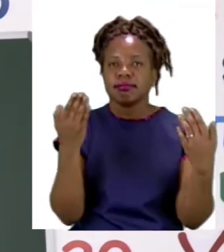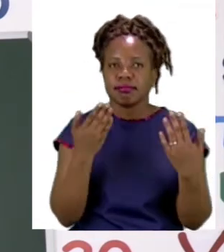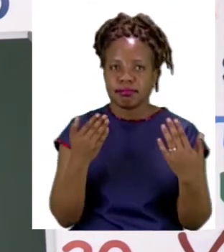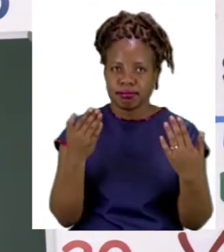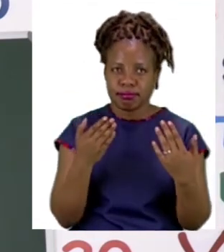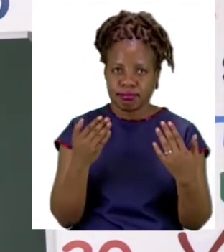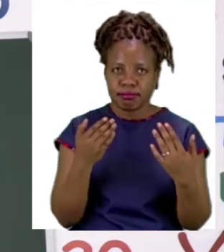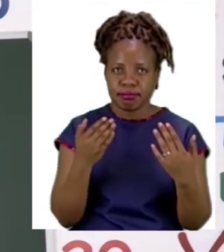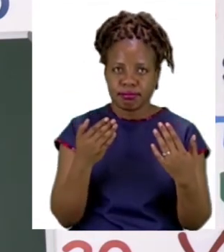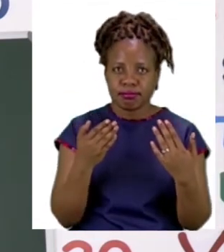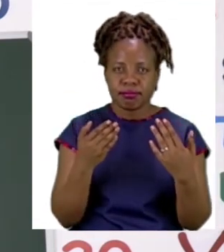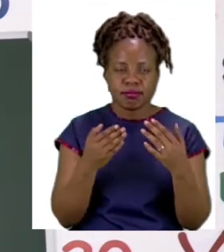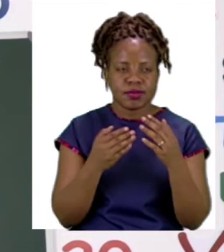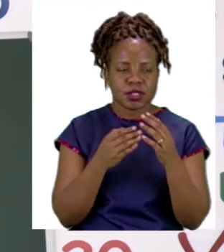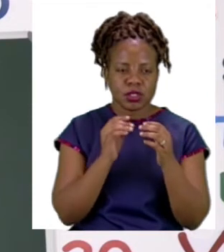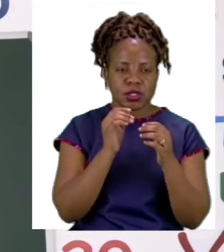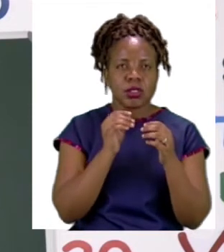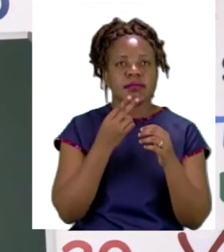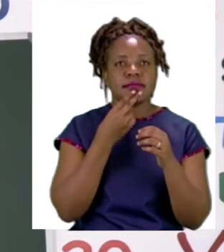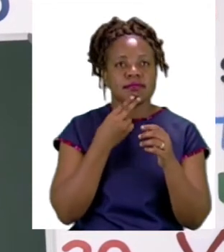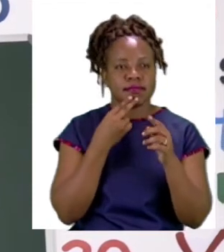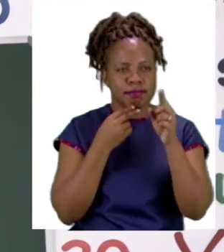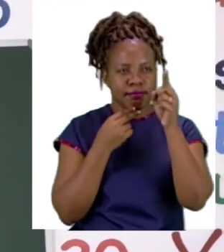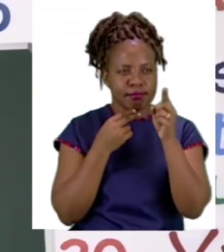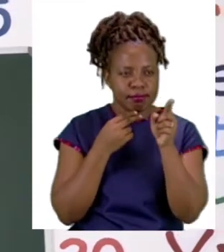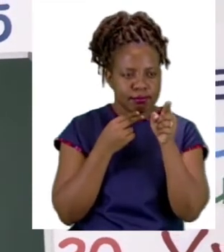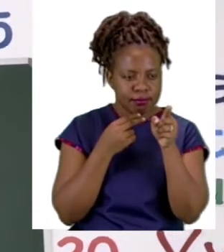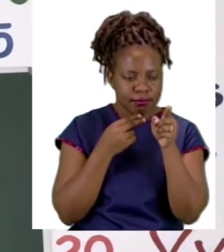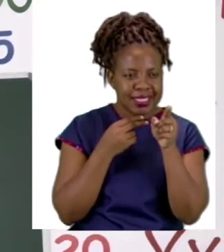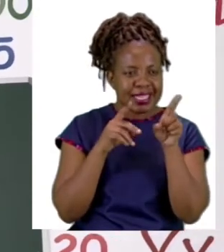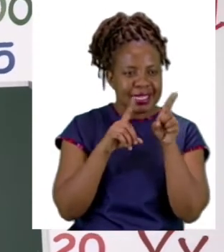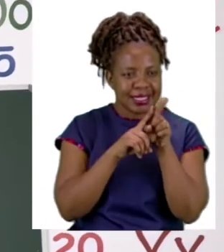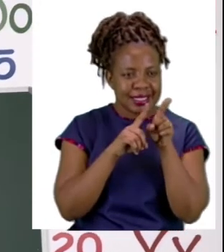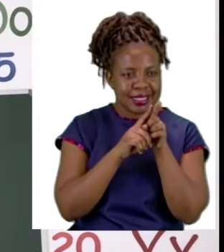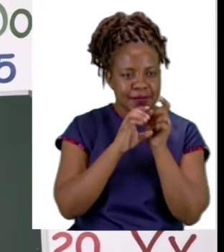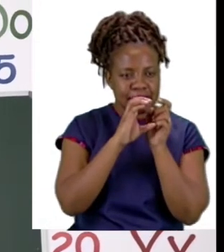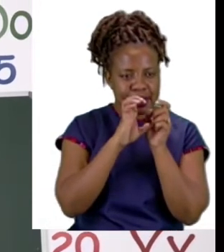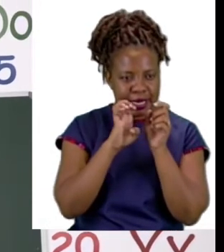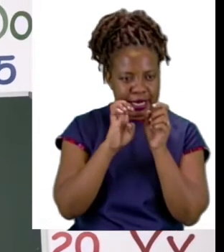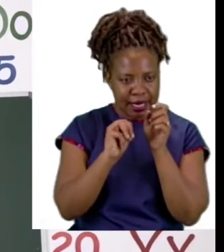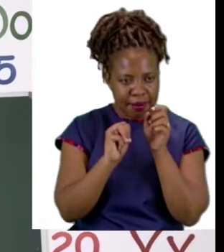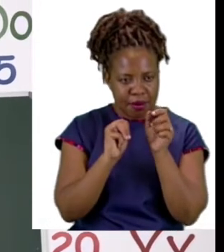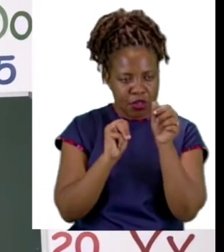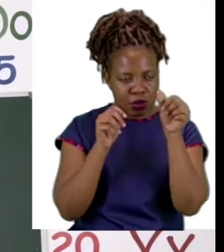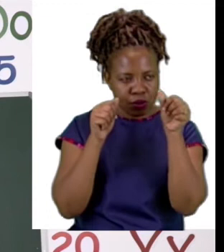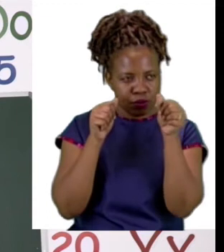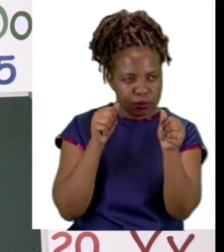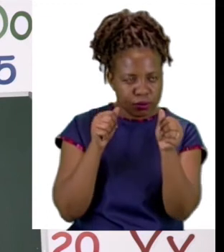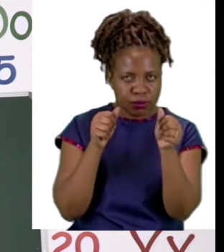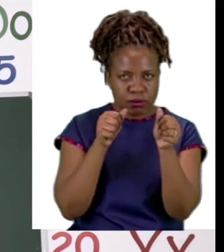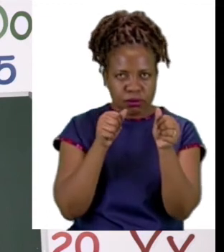place your ruler in line with where the pencil ends. After that, you check